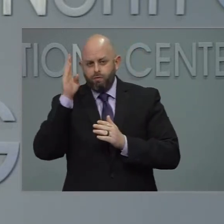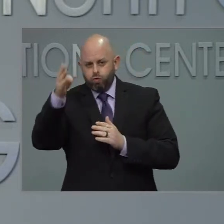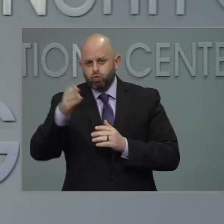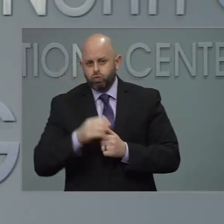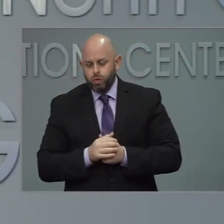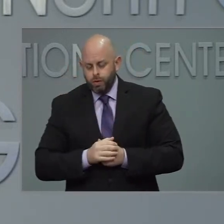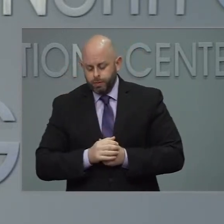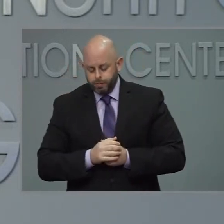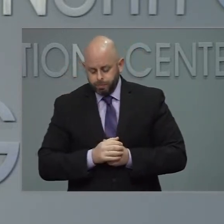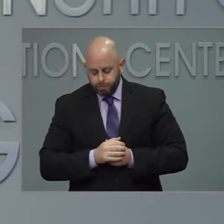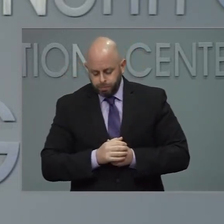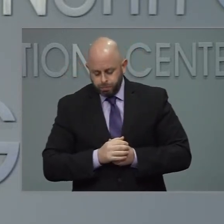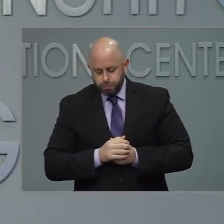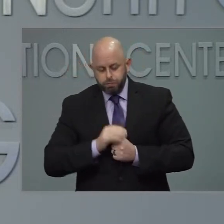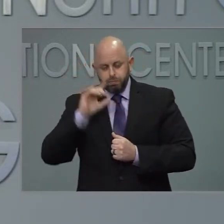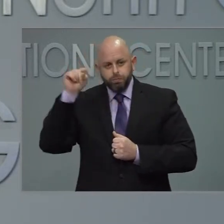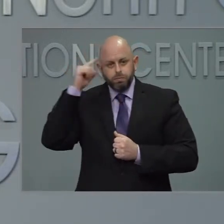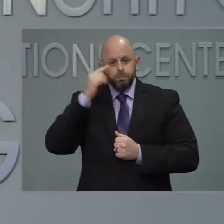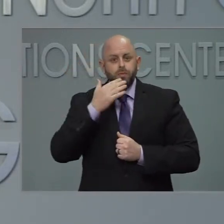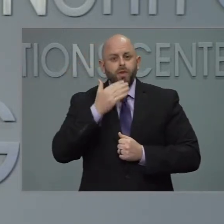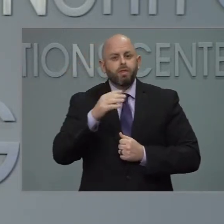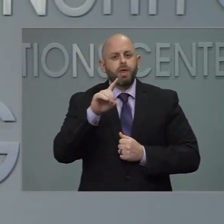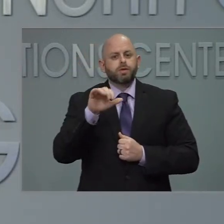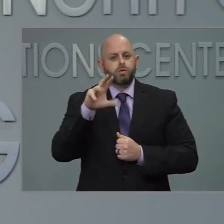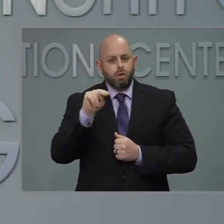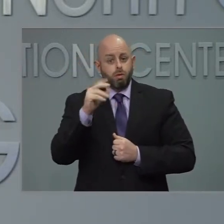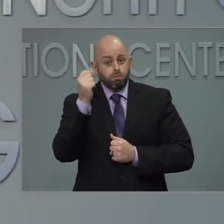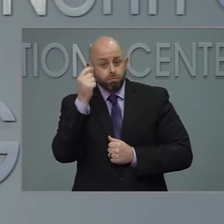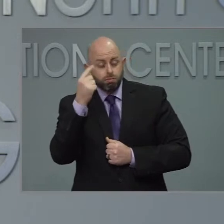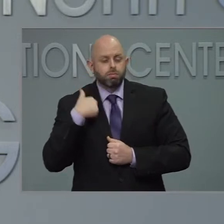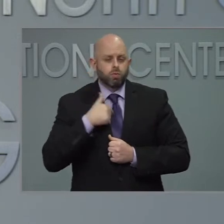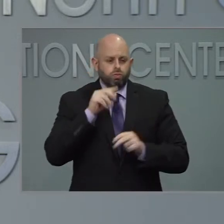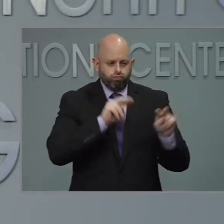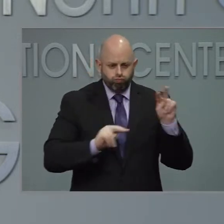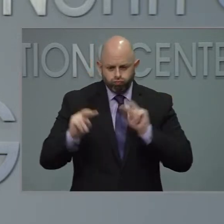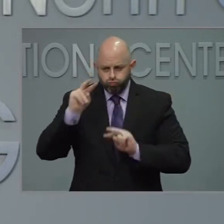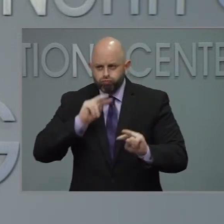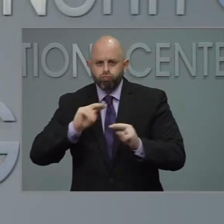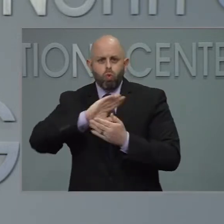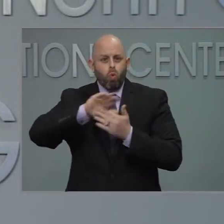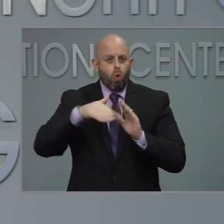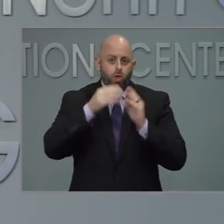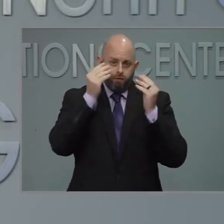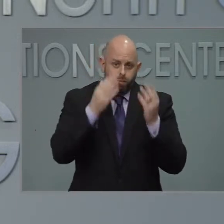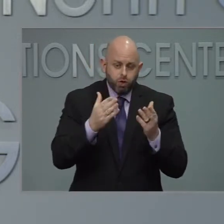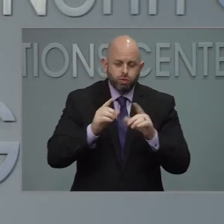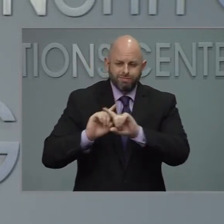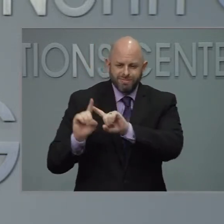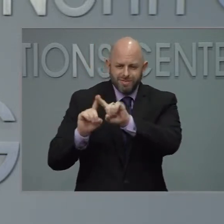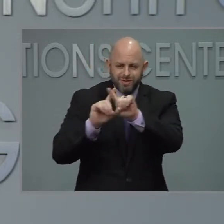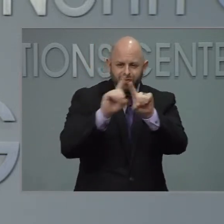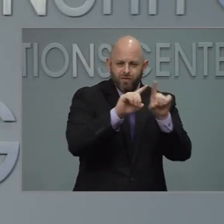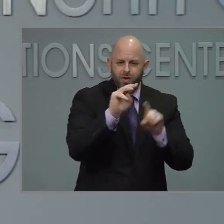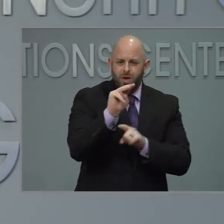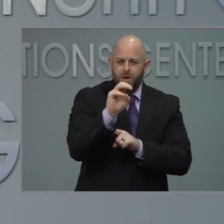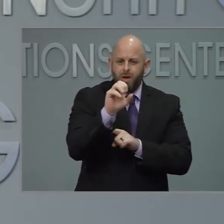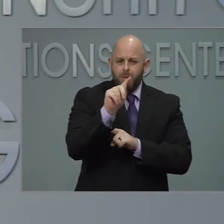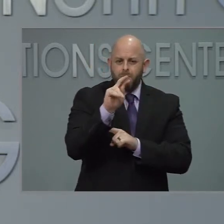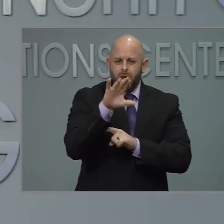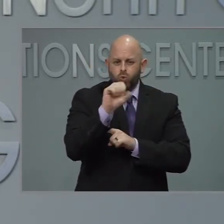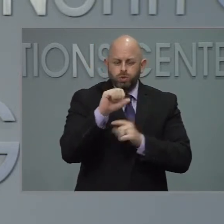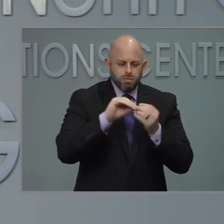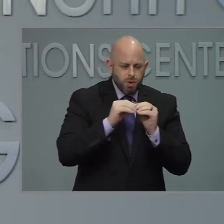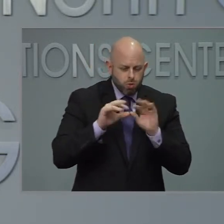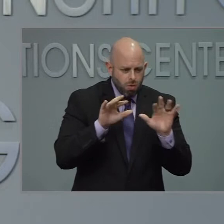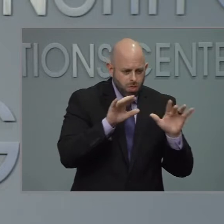said all along, that we look at a combination of data metrics to determine where to go with